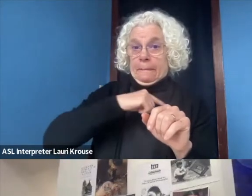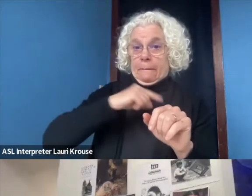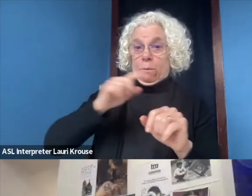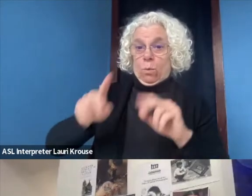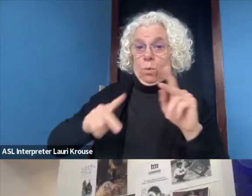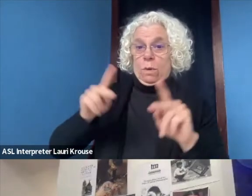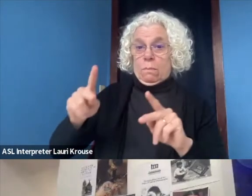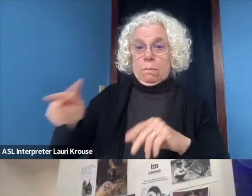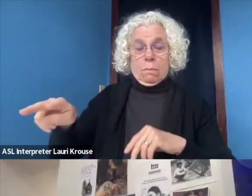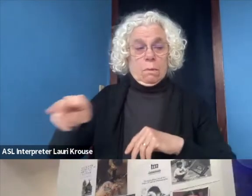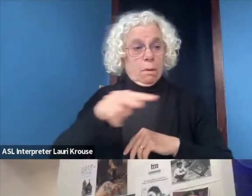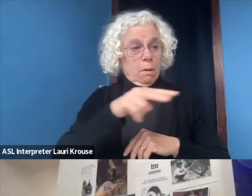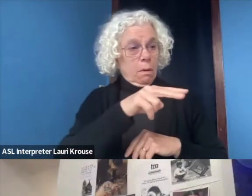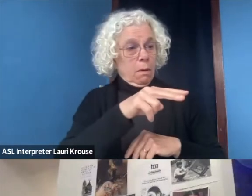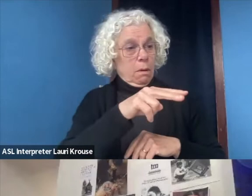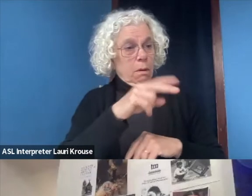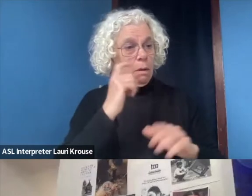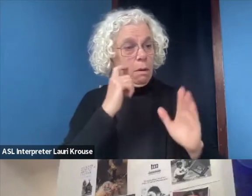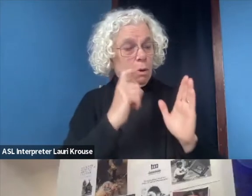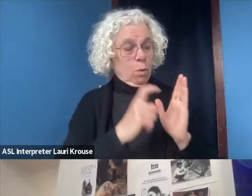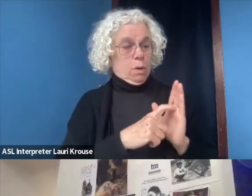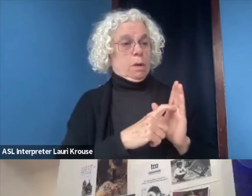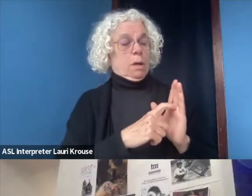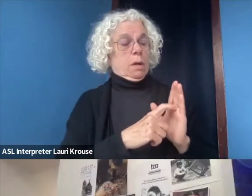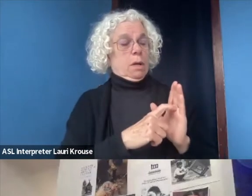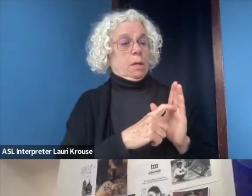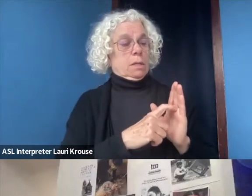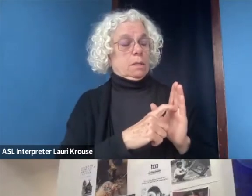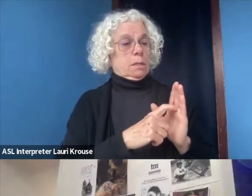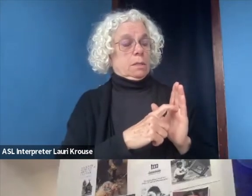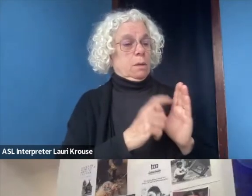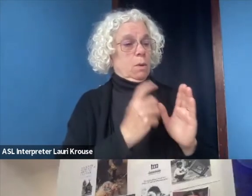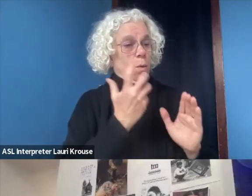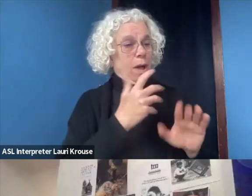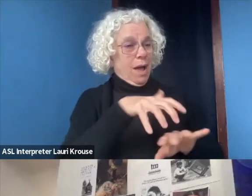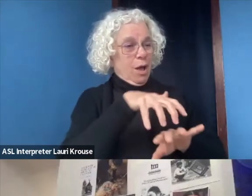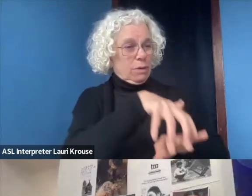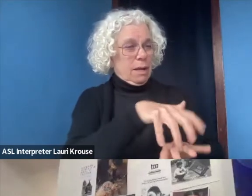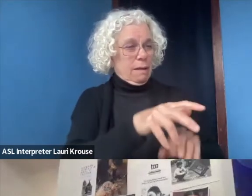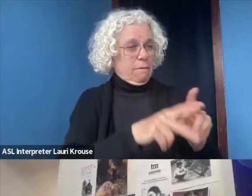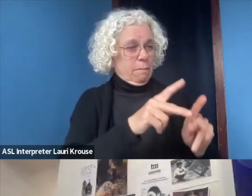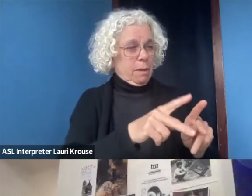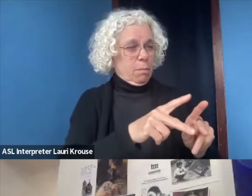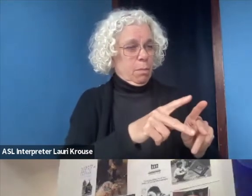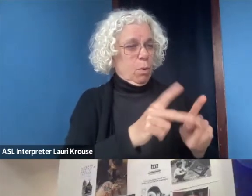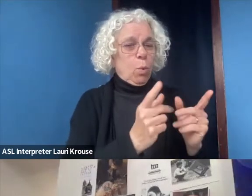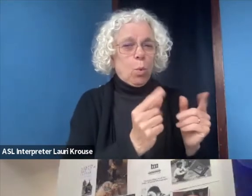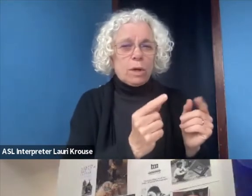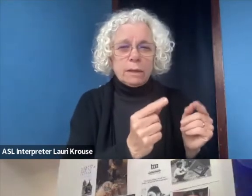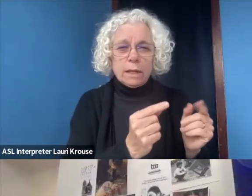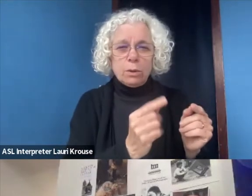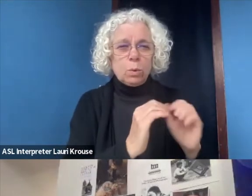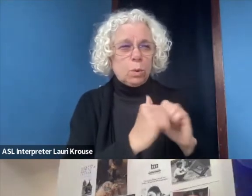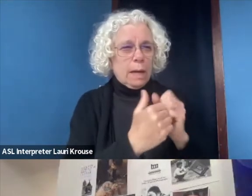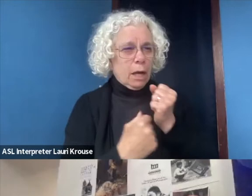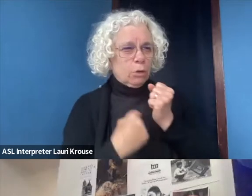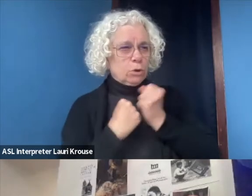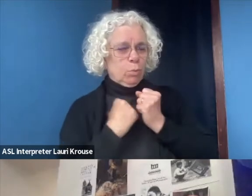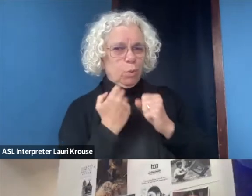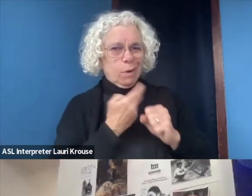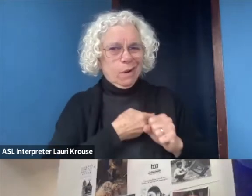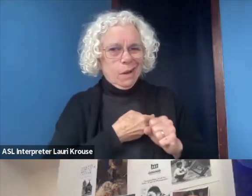we provided to all, and in turn, how we were treated and how we were given thanks